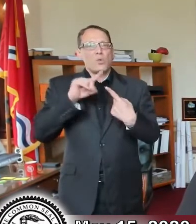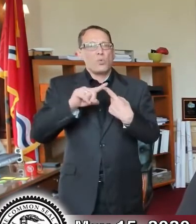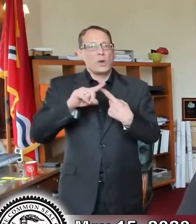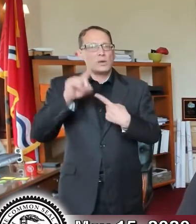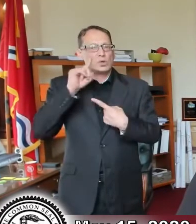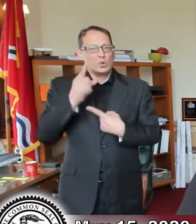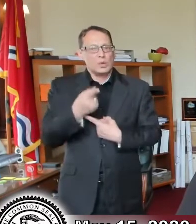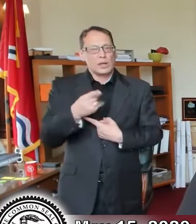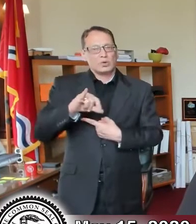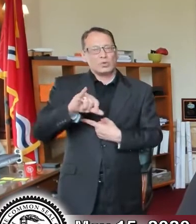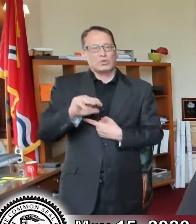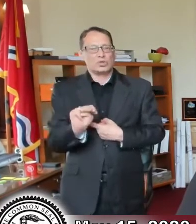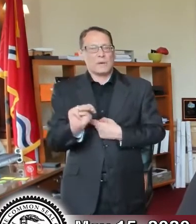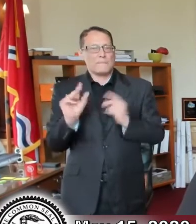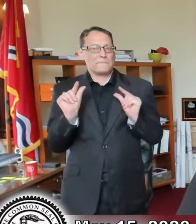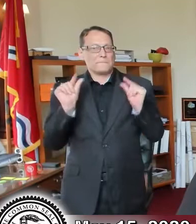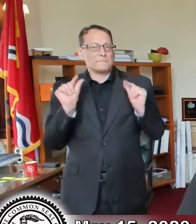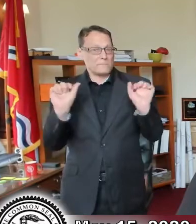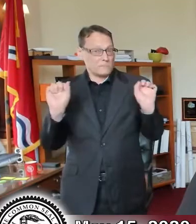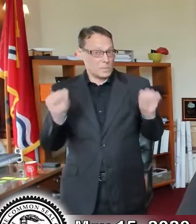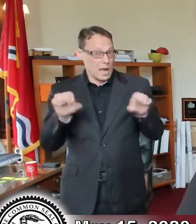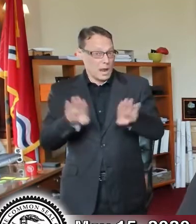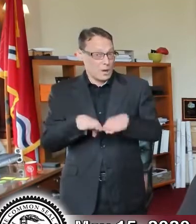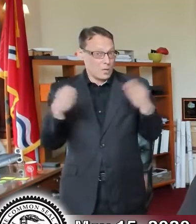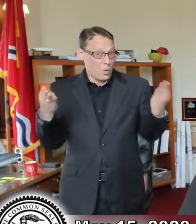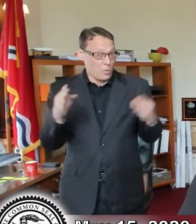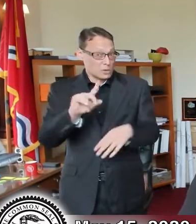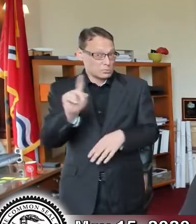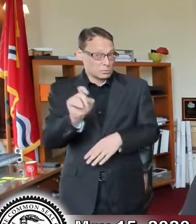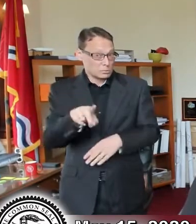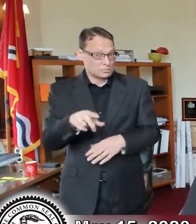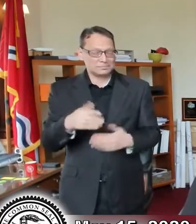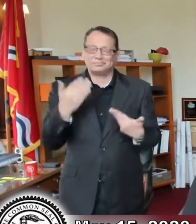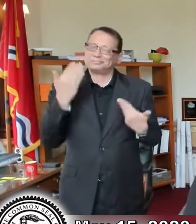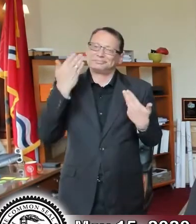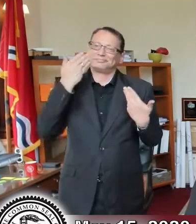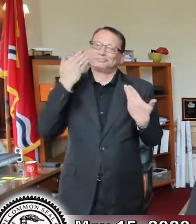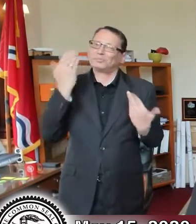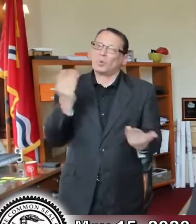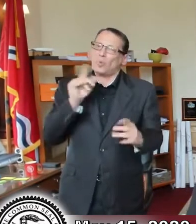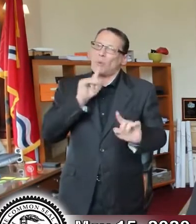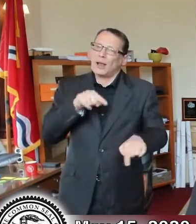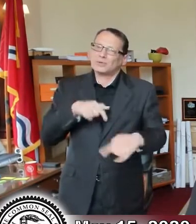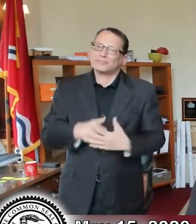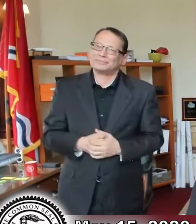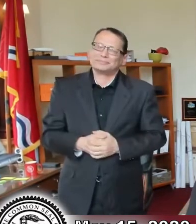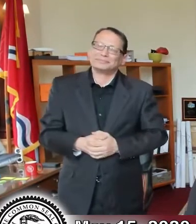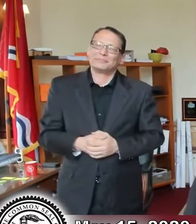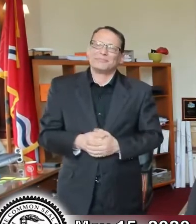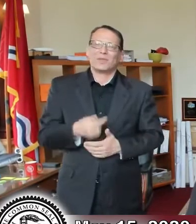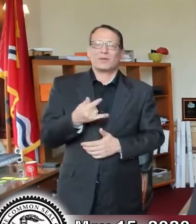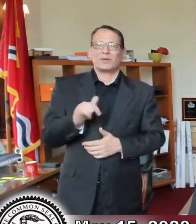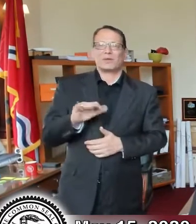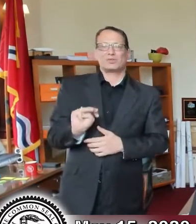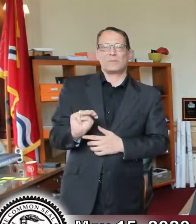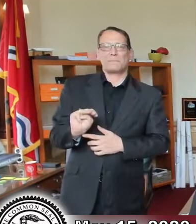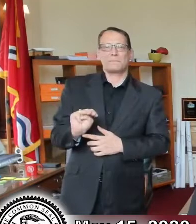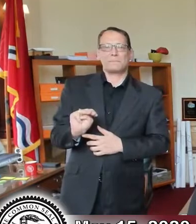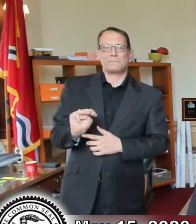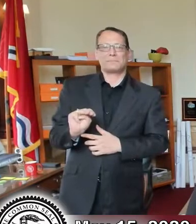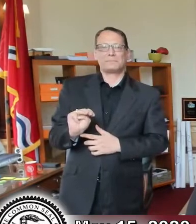being able to open? That's a question from Ken. Ken, we don't know the answer to that yet. Gyms are